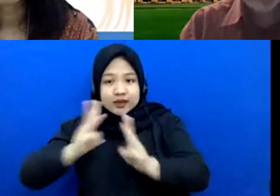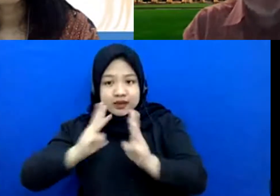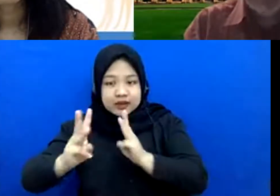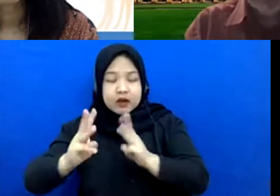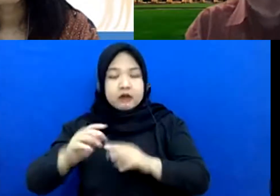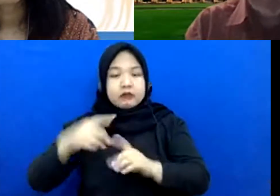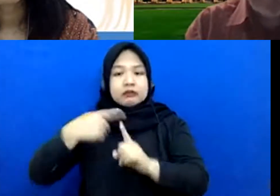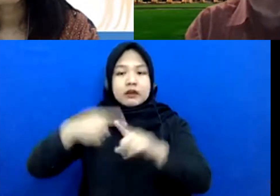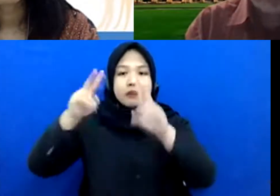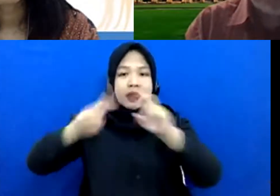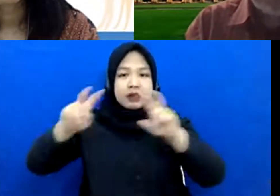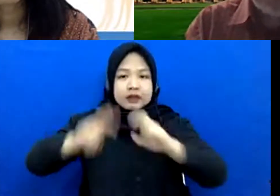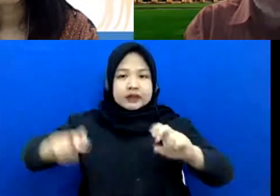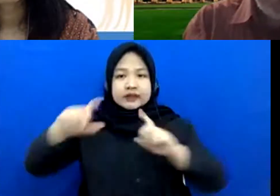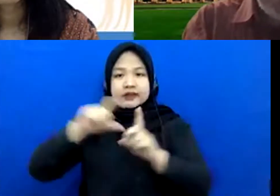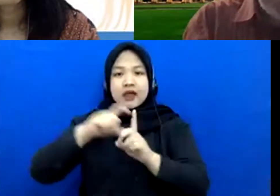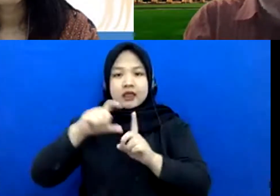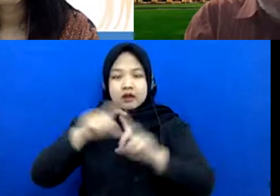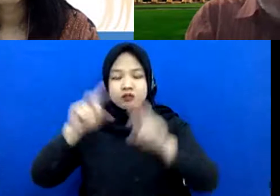analyze the data.